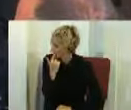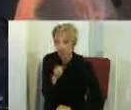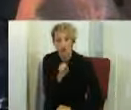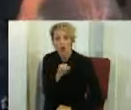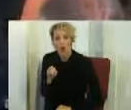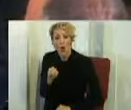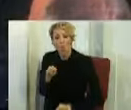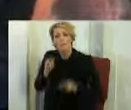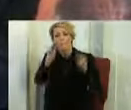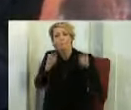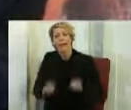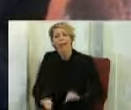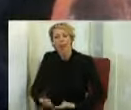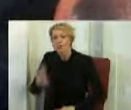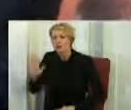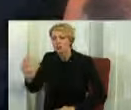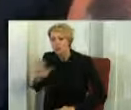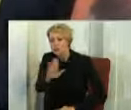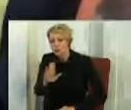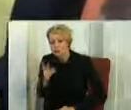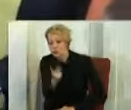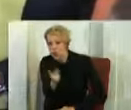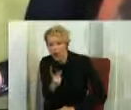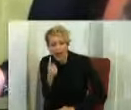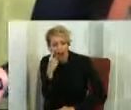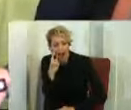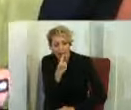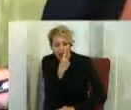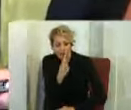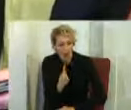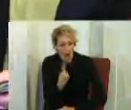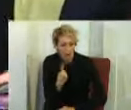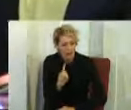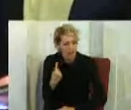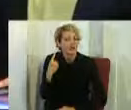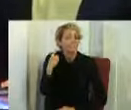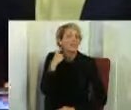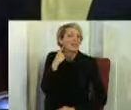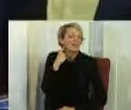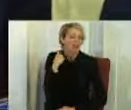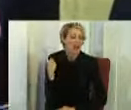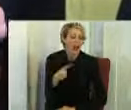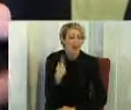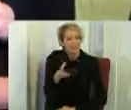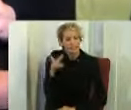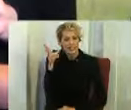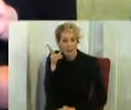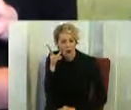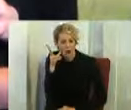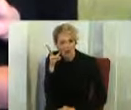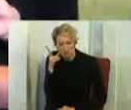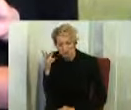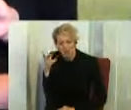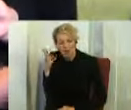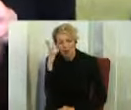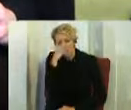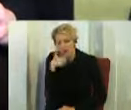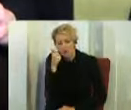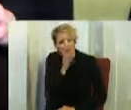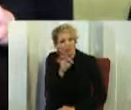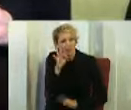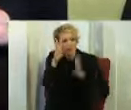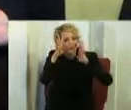So may your eyes always, your ears always hear the beauty of creation.